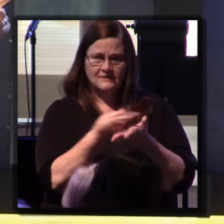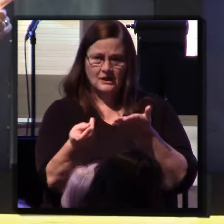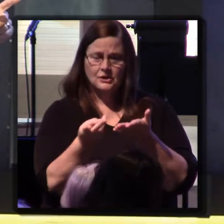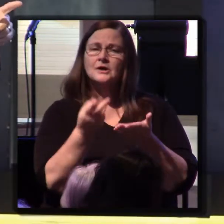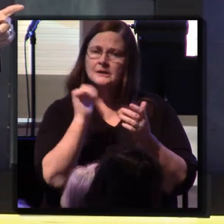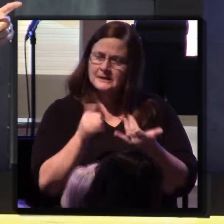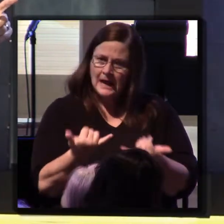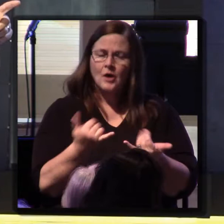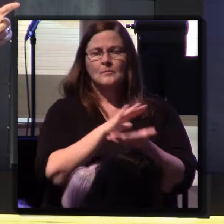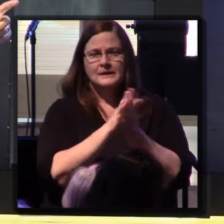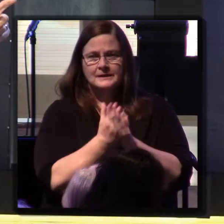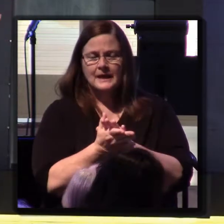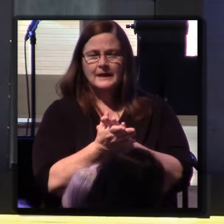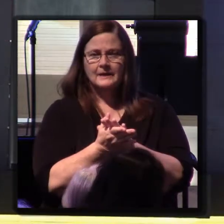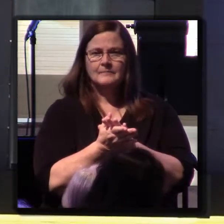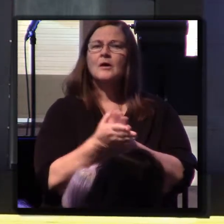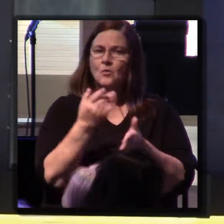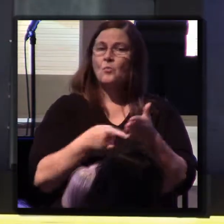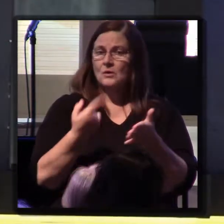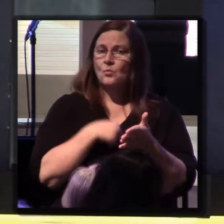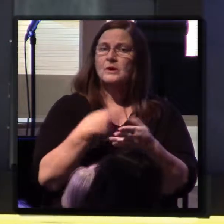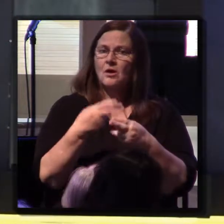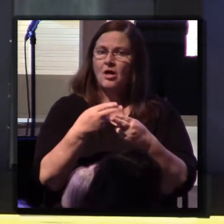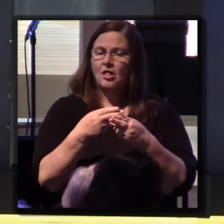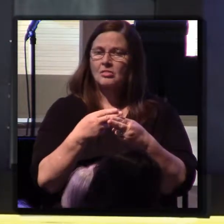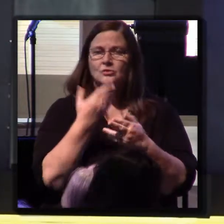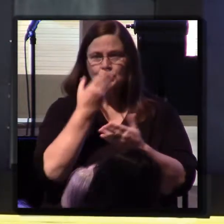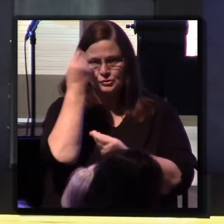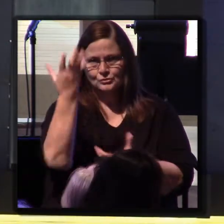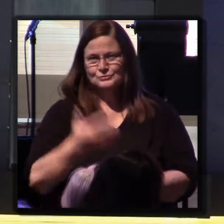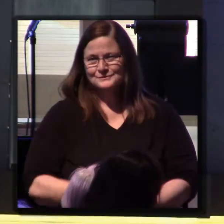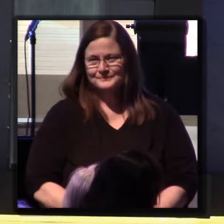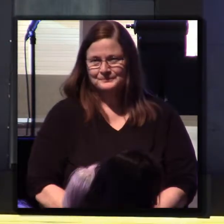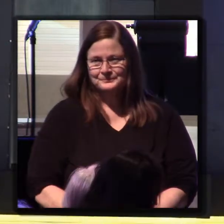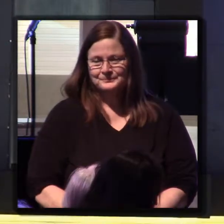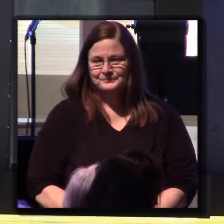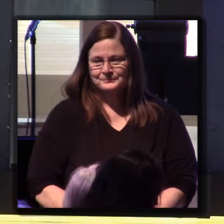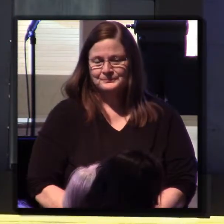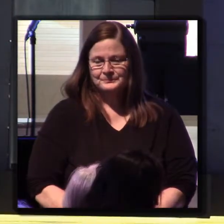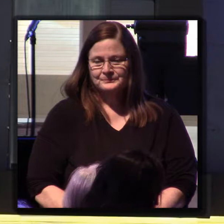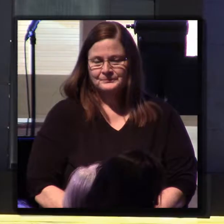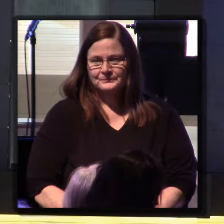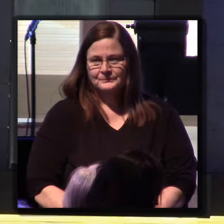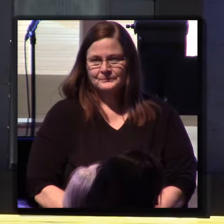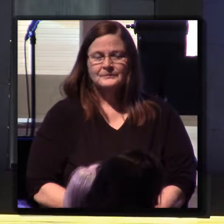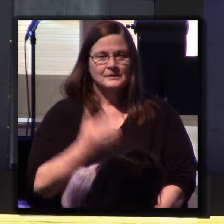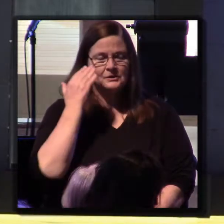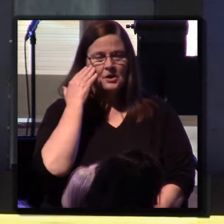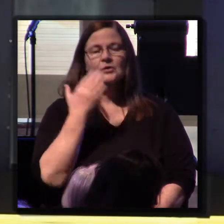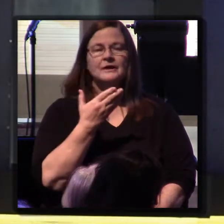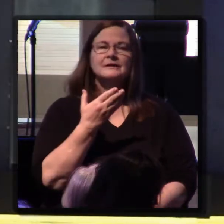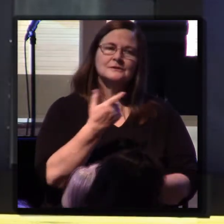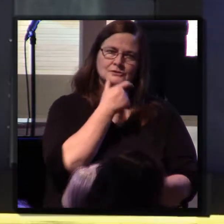as failure in his death now became the very substance of the thing we call and they called